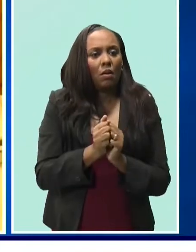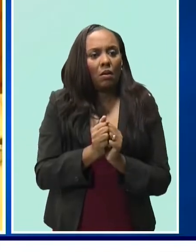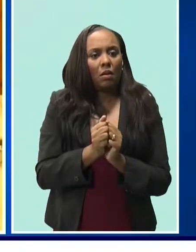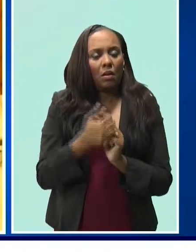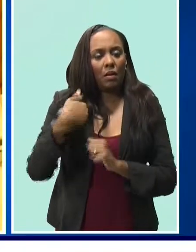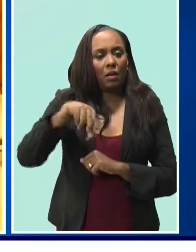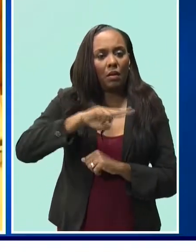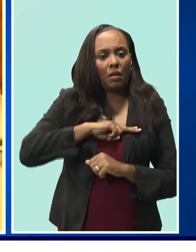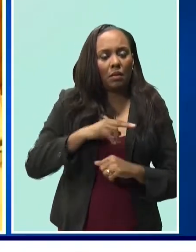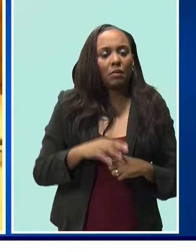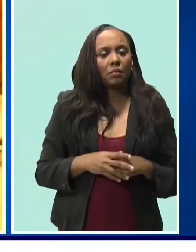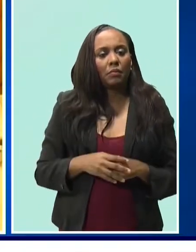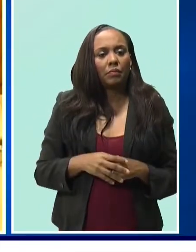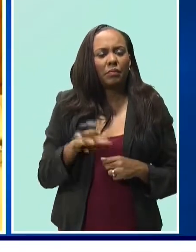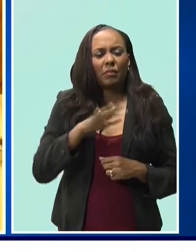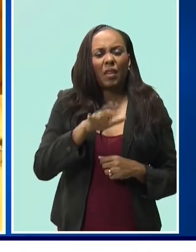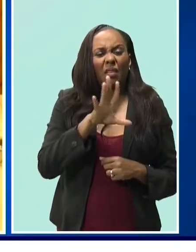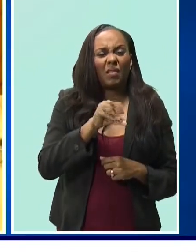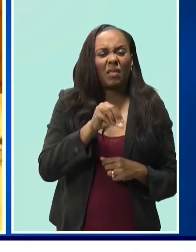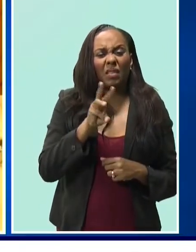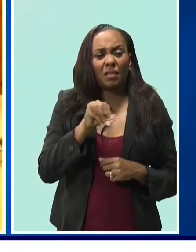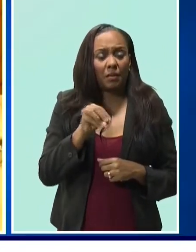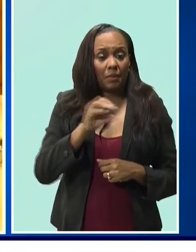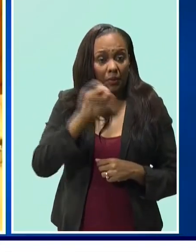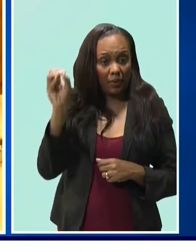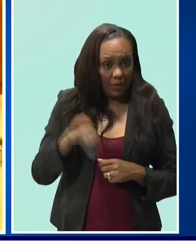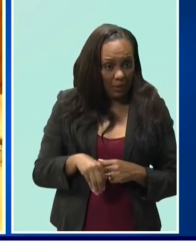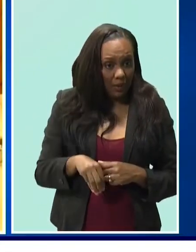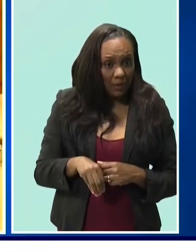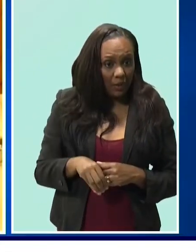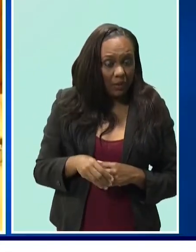that 60% of the cases are